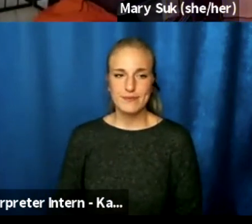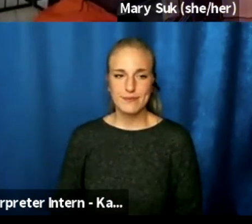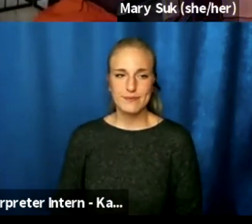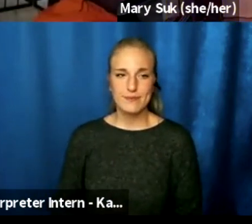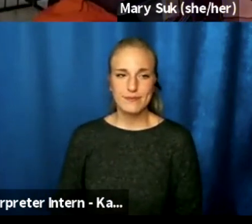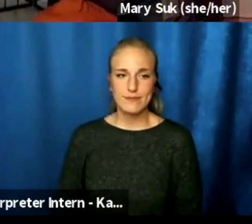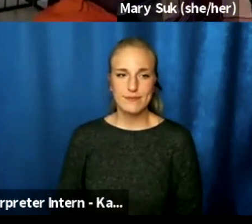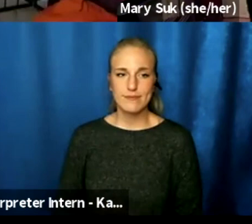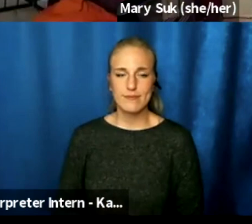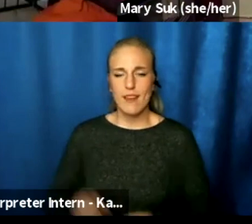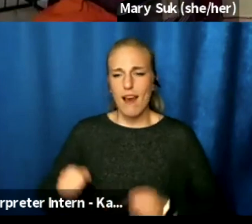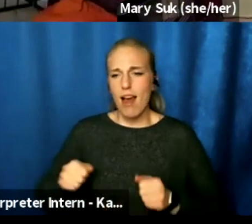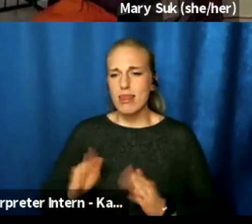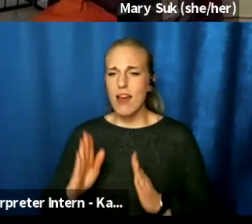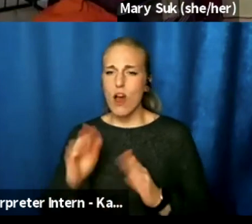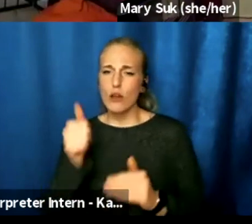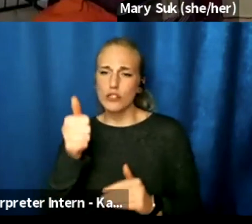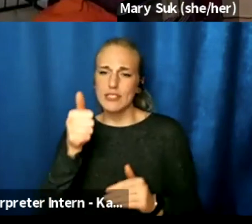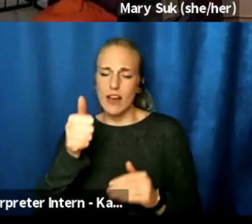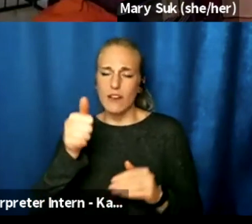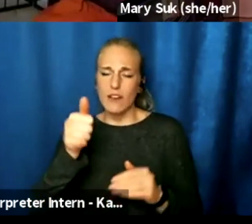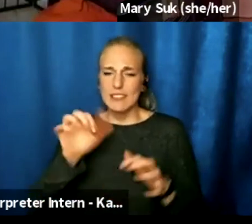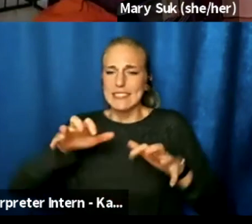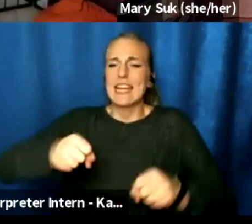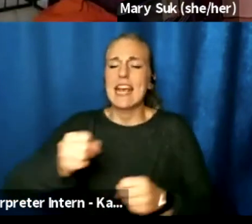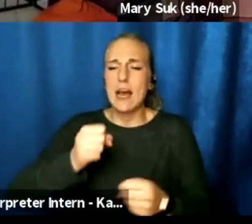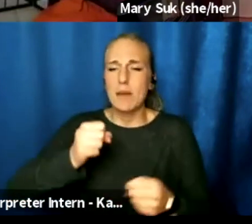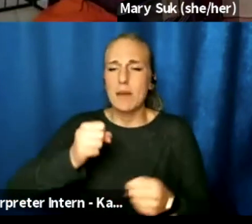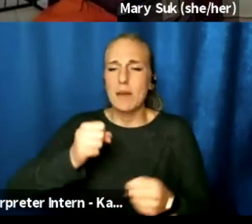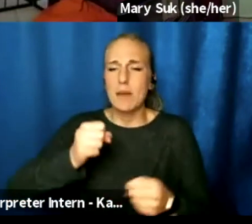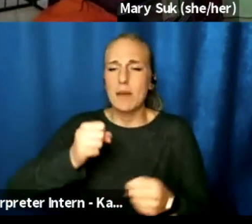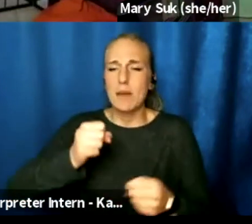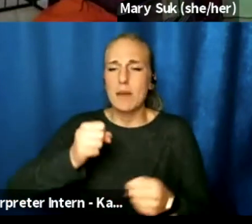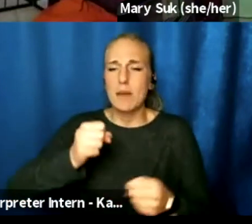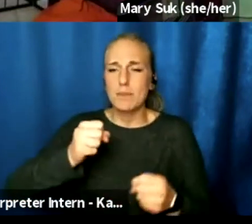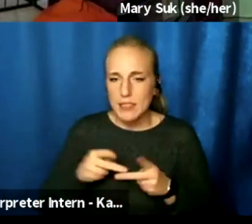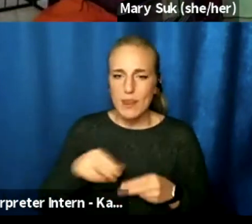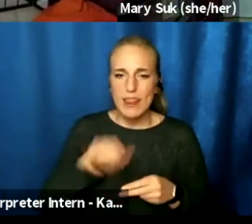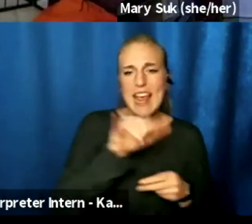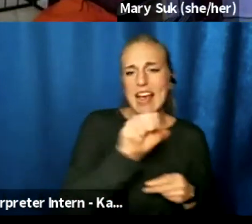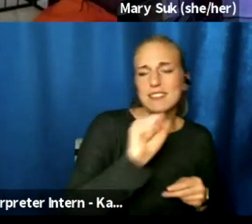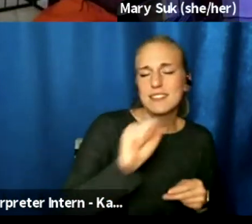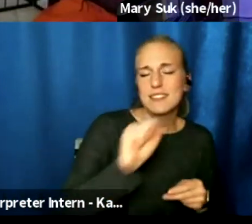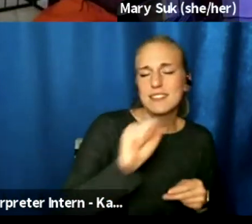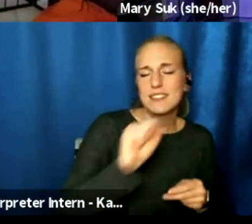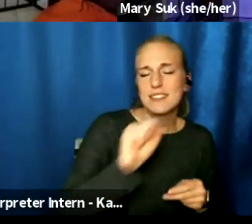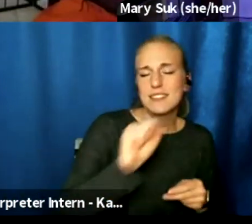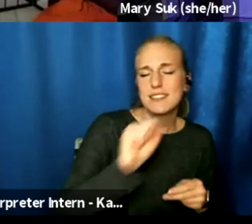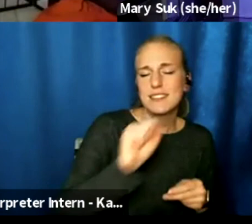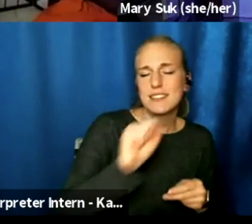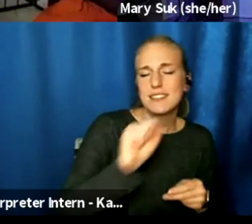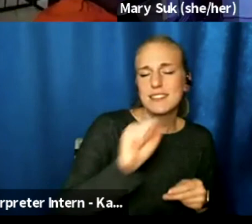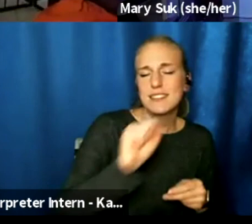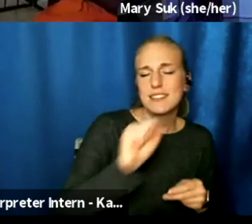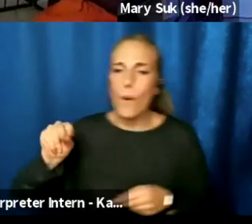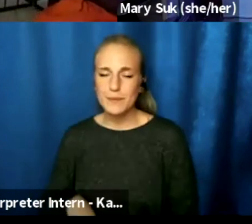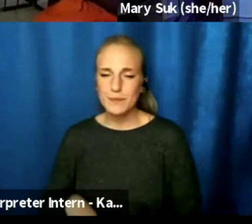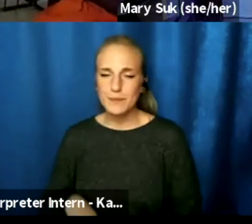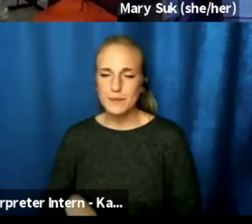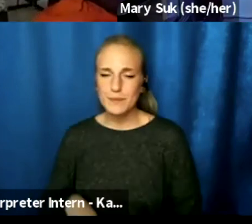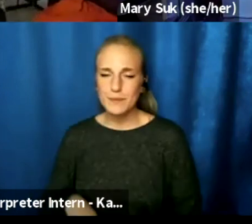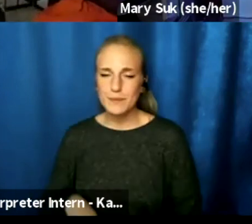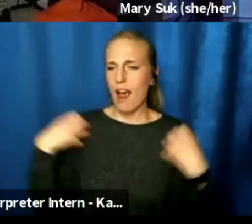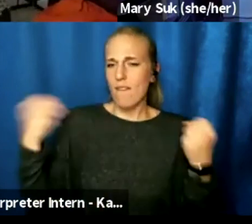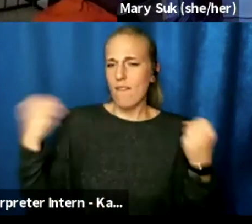Allow yourself to take up space with your yes and your no, your confidence,